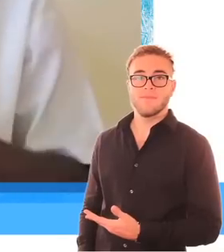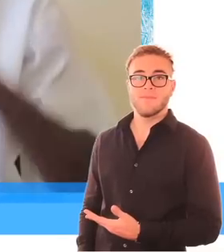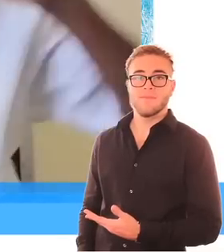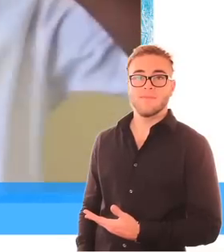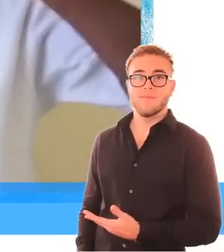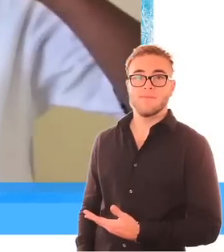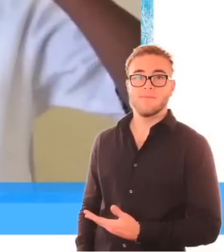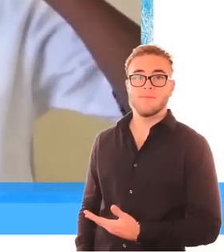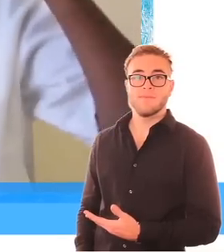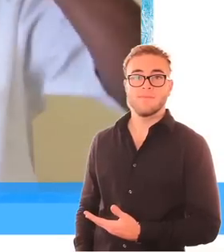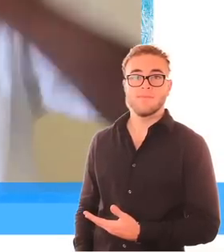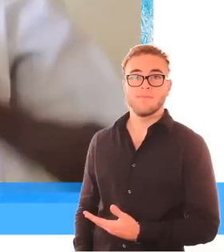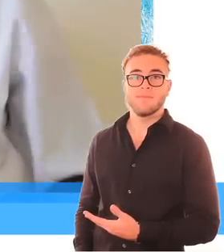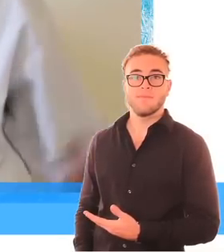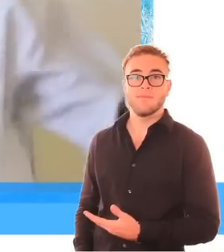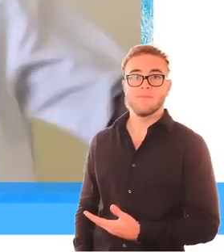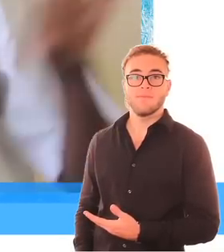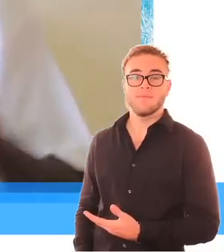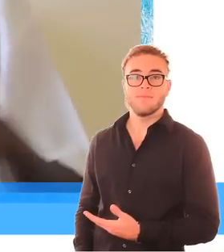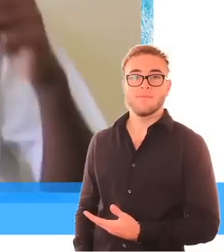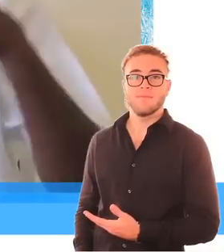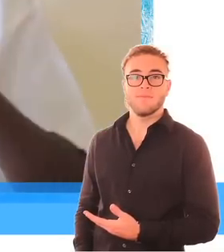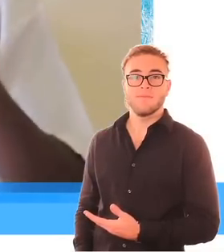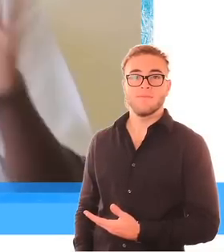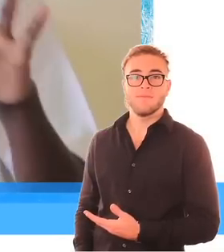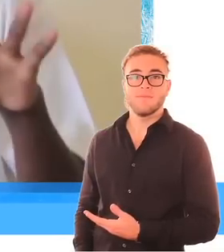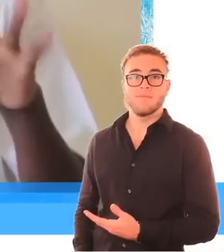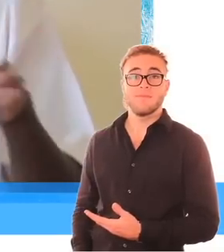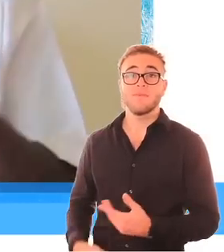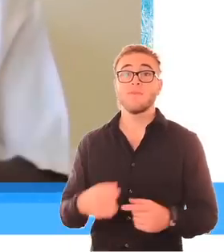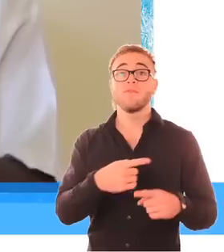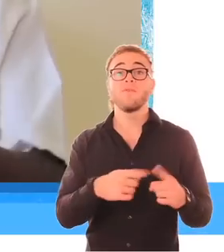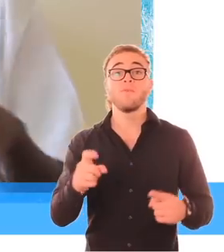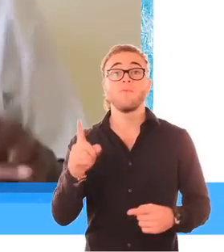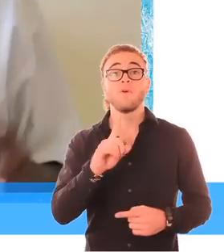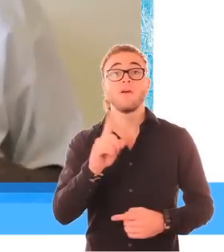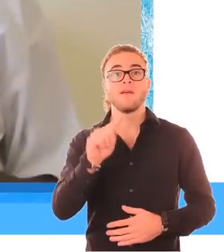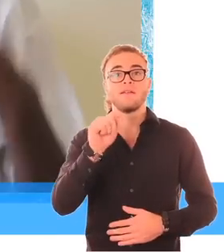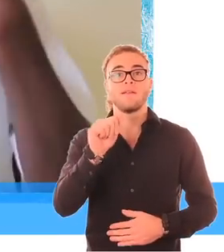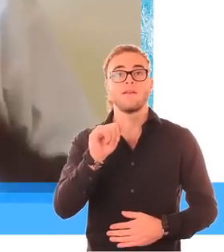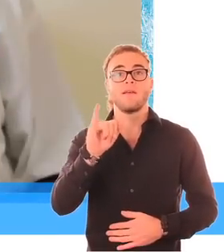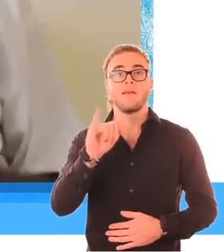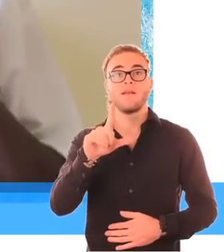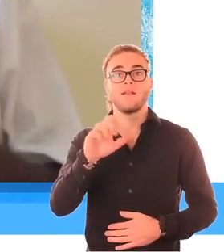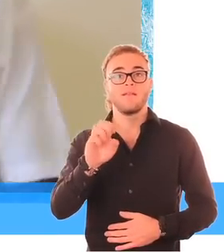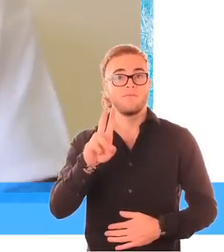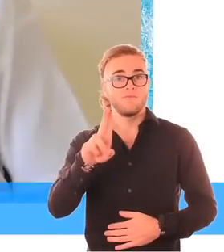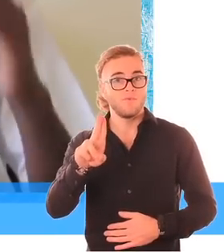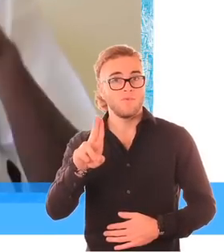Nasoni, and this is my name in sign language. I'm from Tailevu in the Fiji